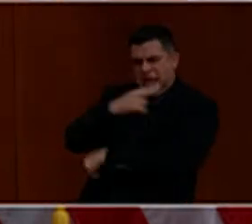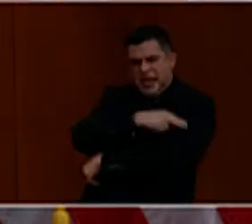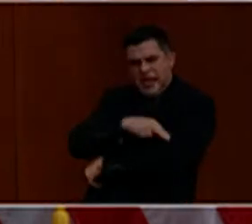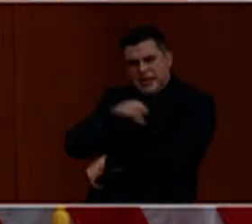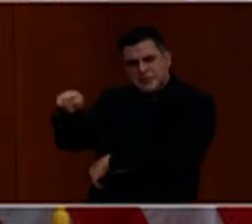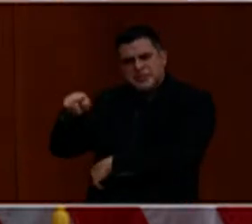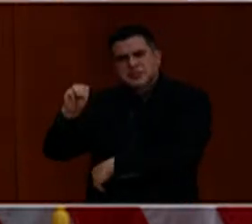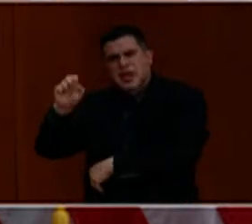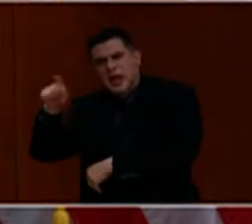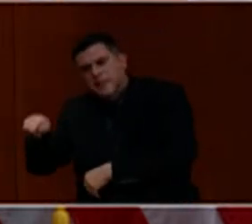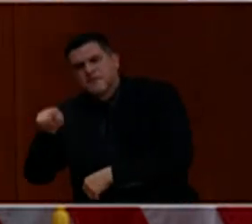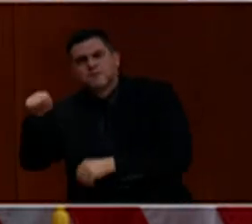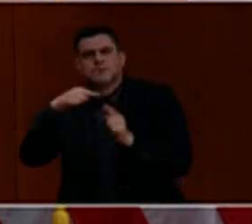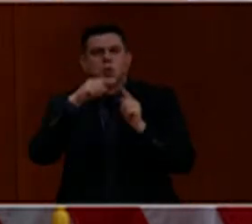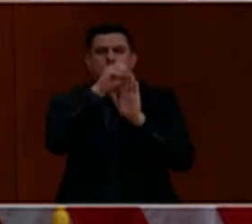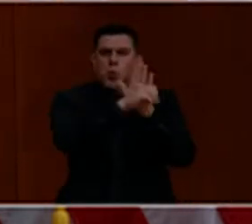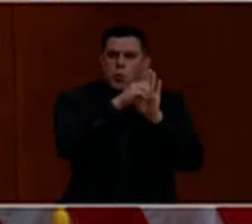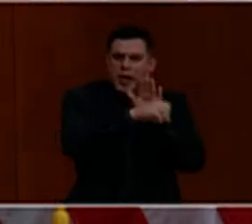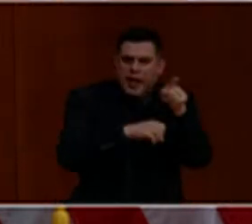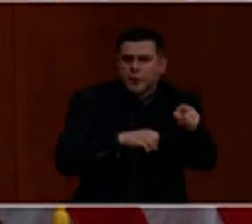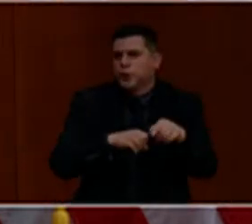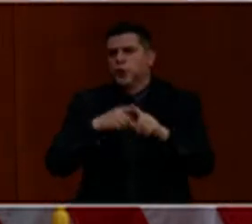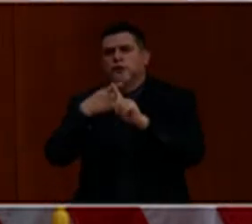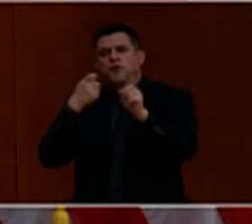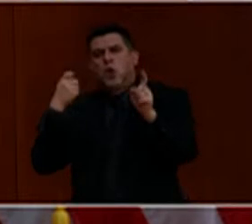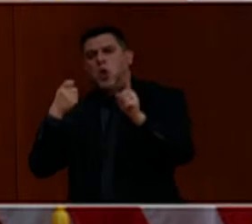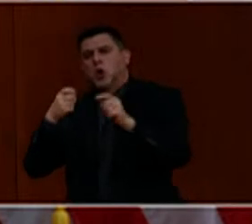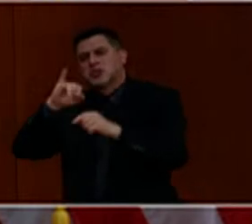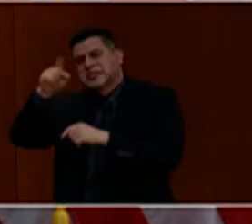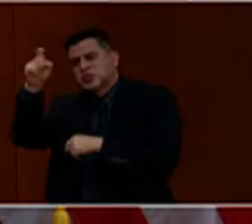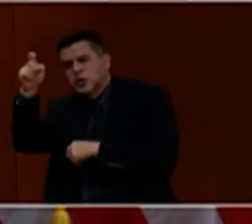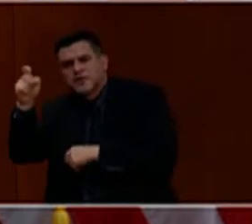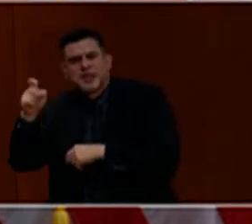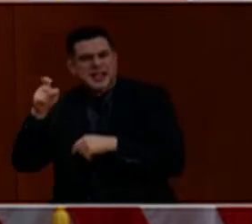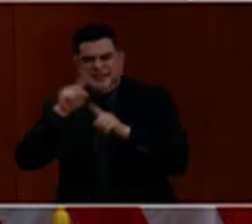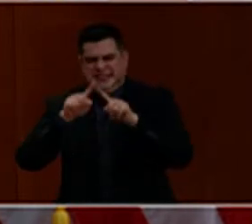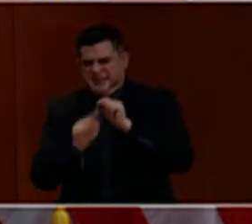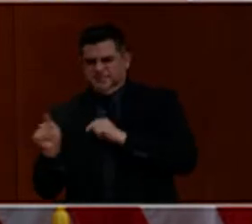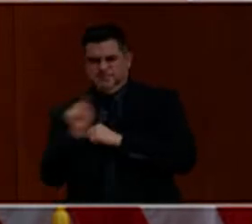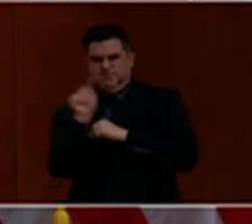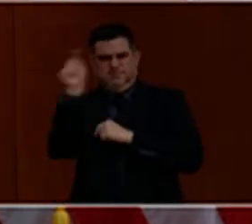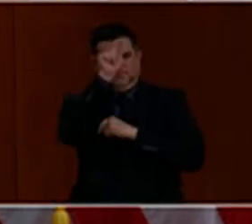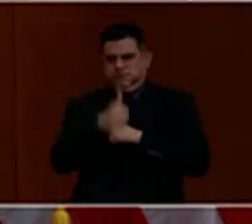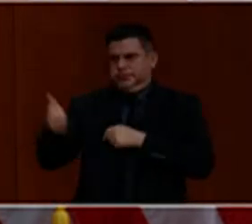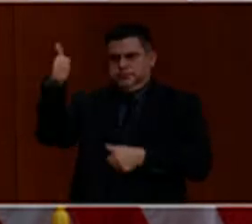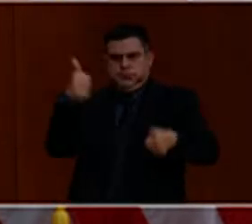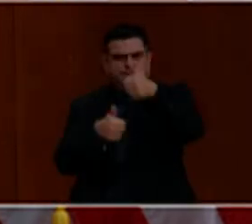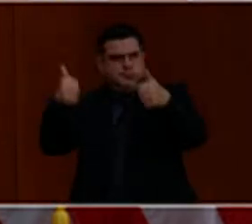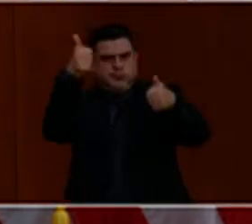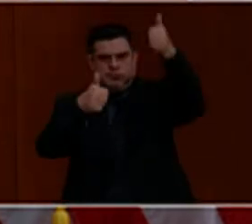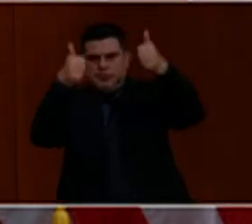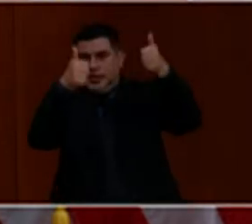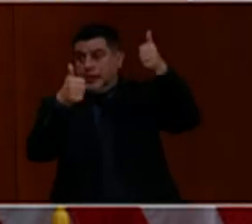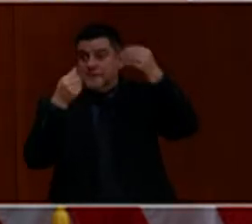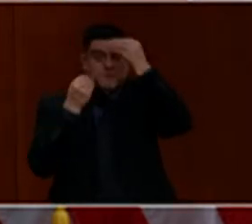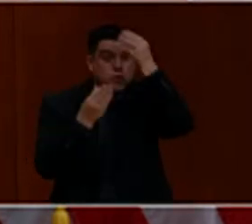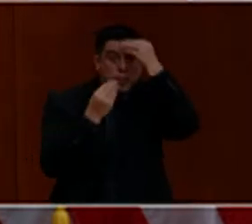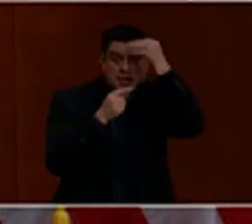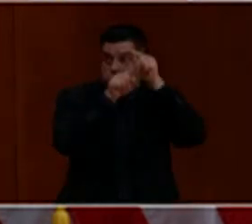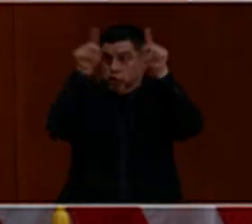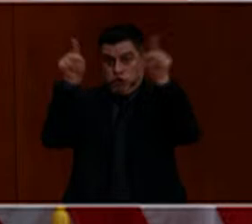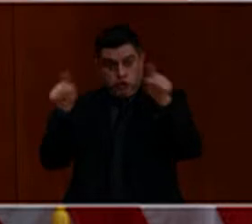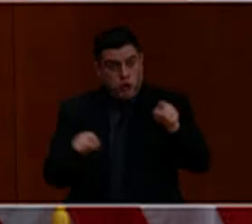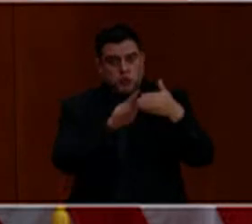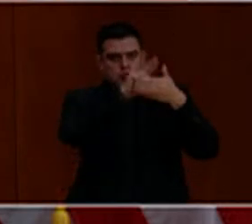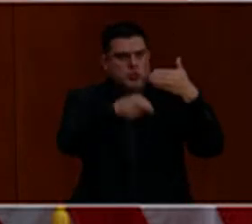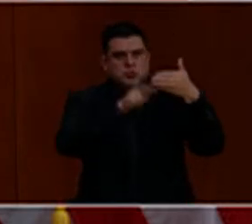from Tampa General, and Carlos Magoya from Jackson. And they all report the same results that we're seeing, the same positive